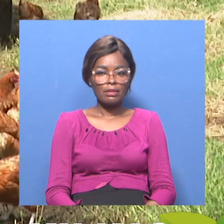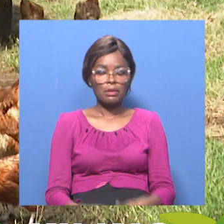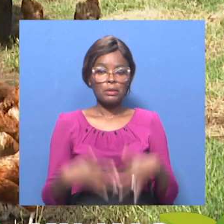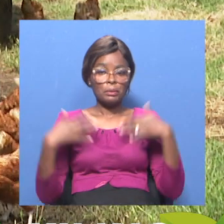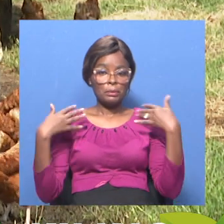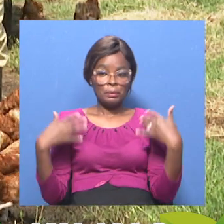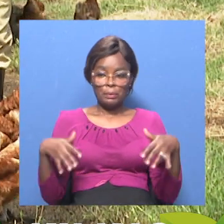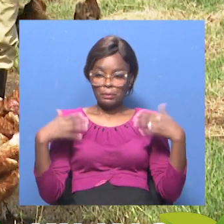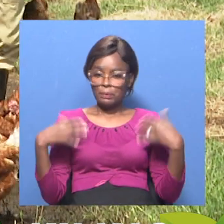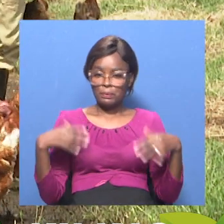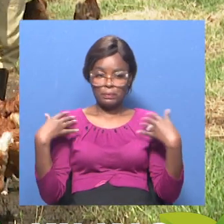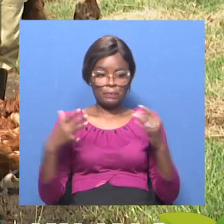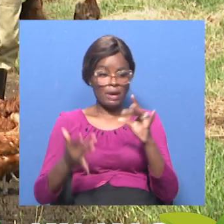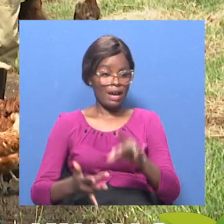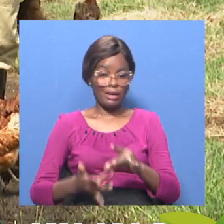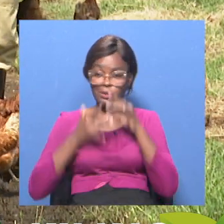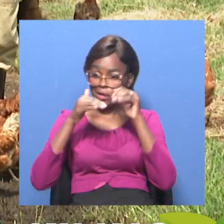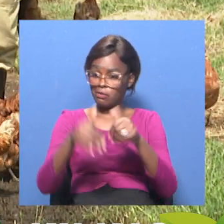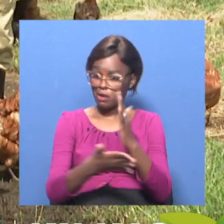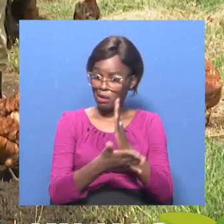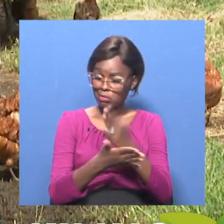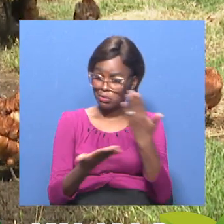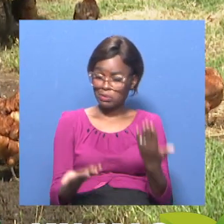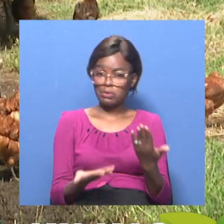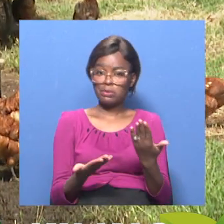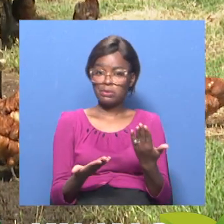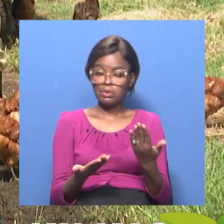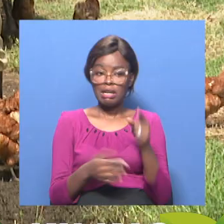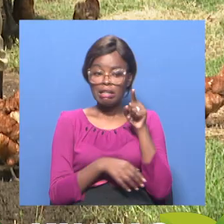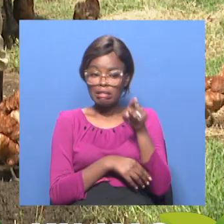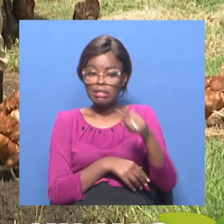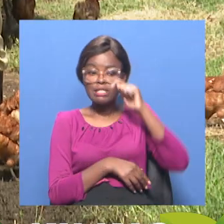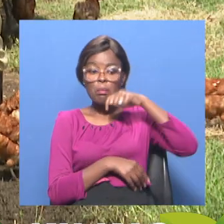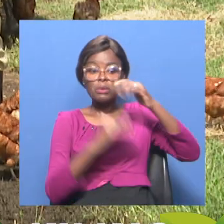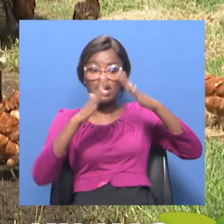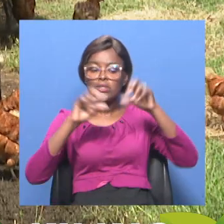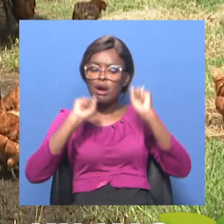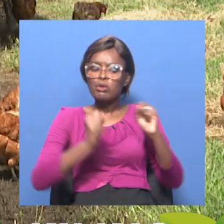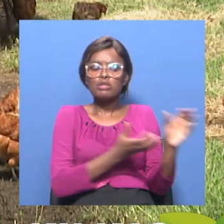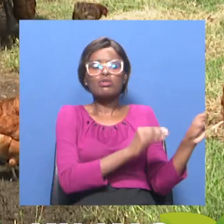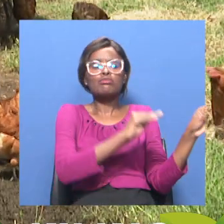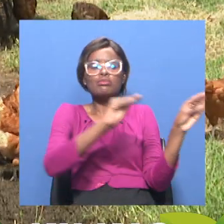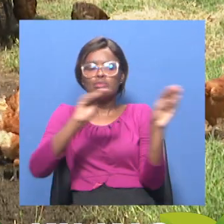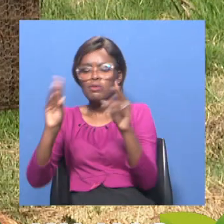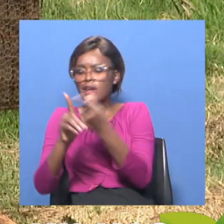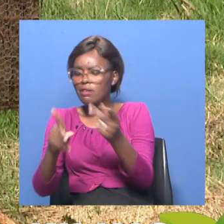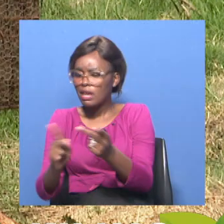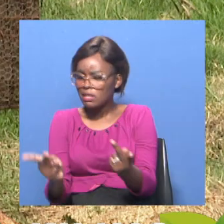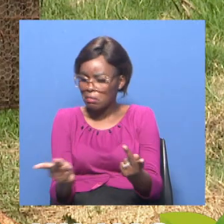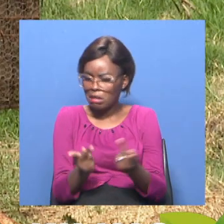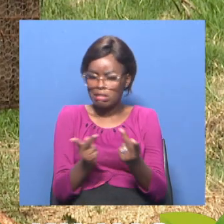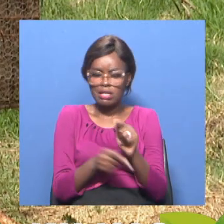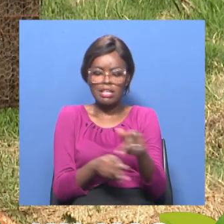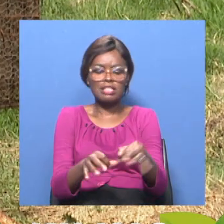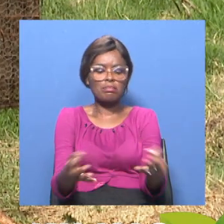Whoa, it's quite a unique farm, right? Just by the fact that this poultry house can be moved to a different place, leaving